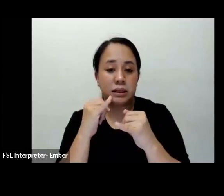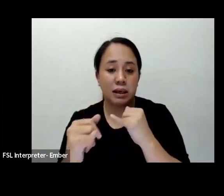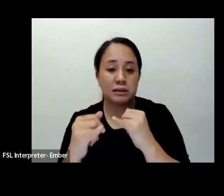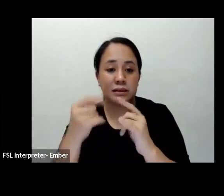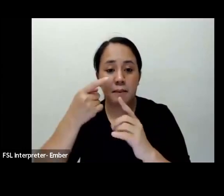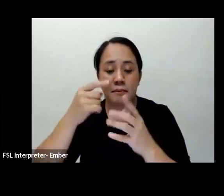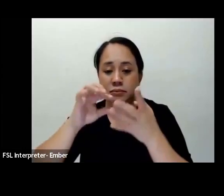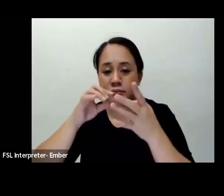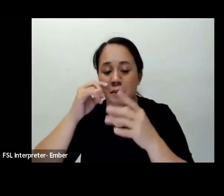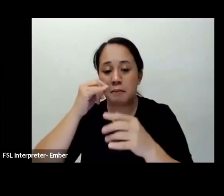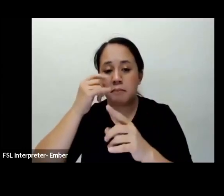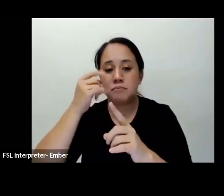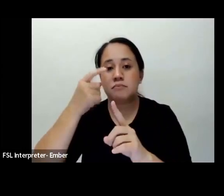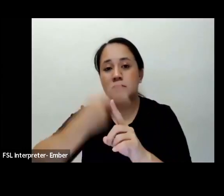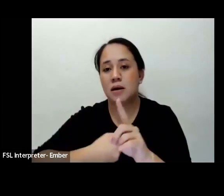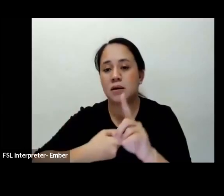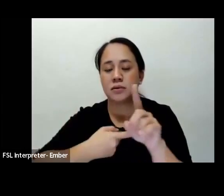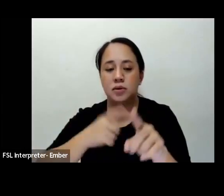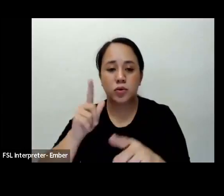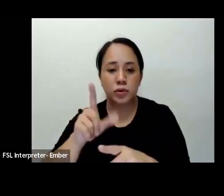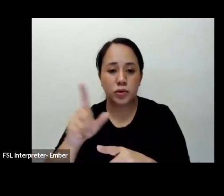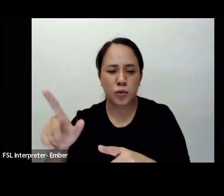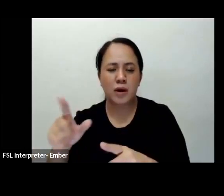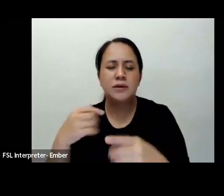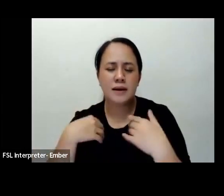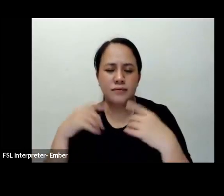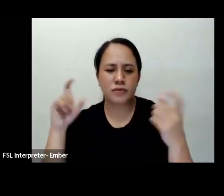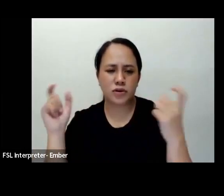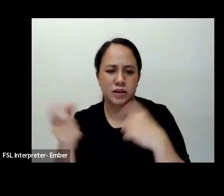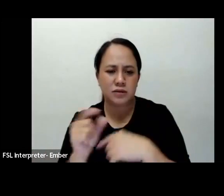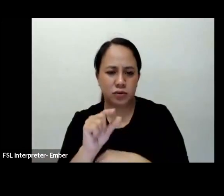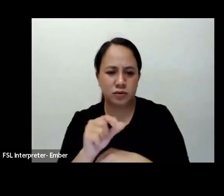will still change quite a bit. Now,